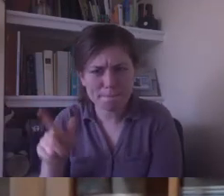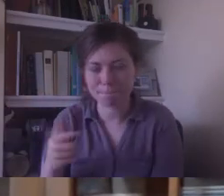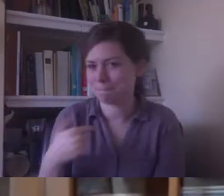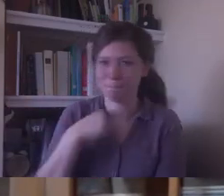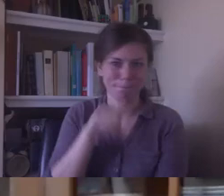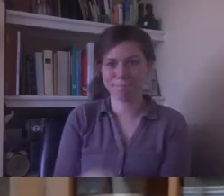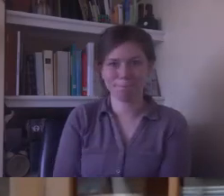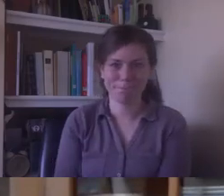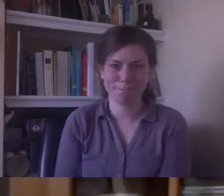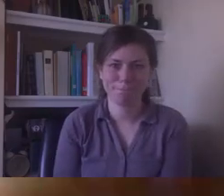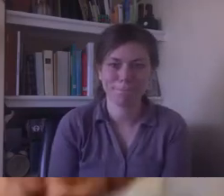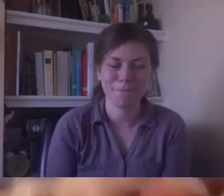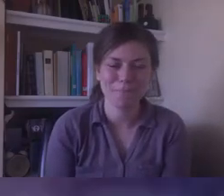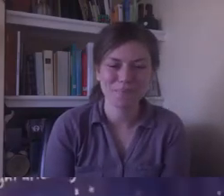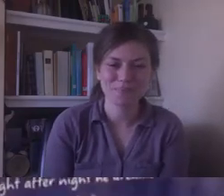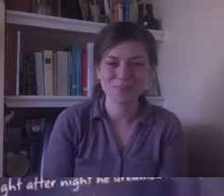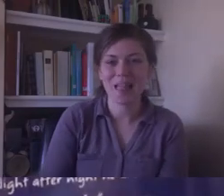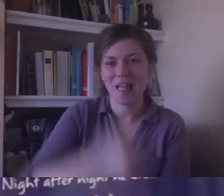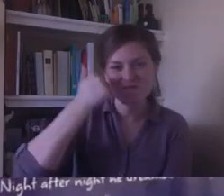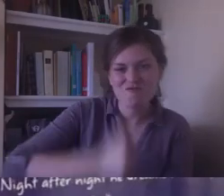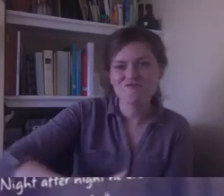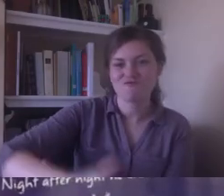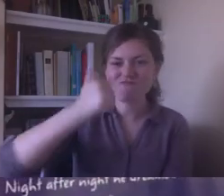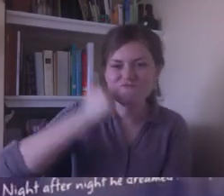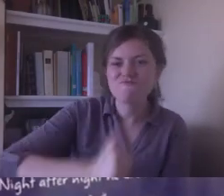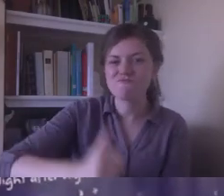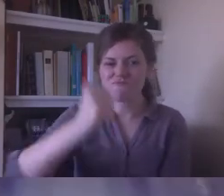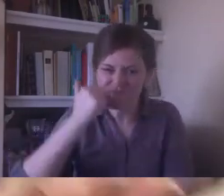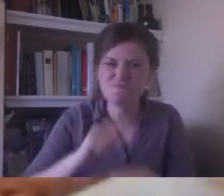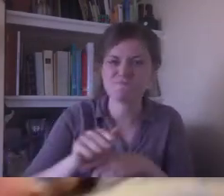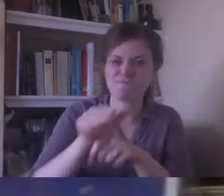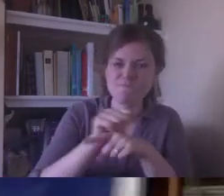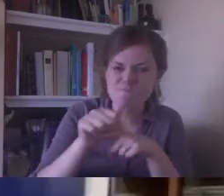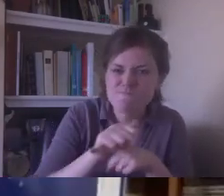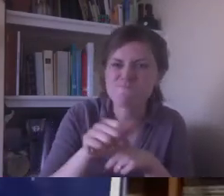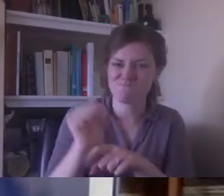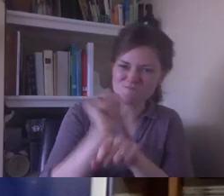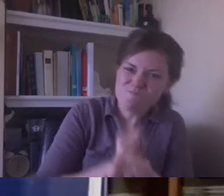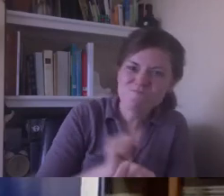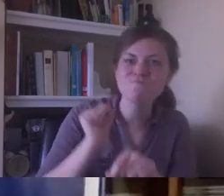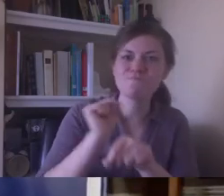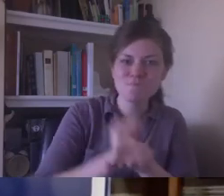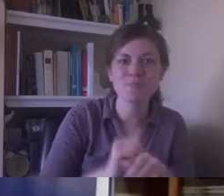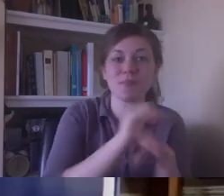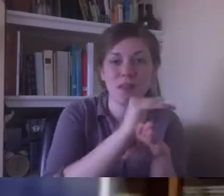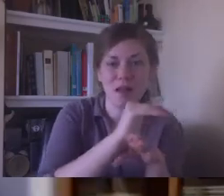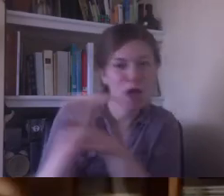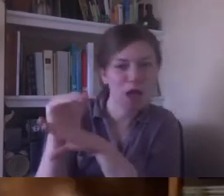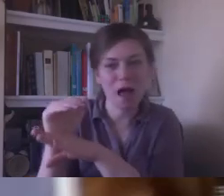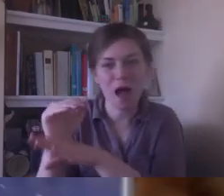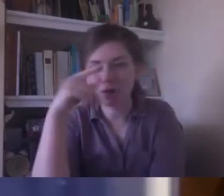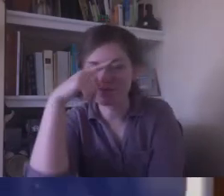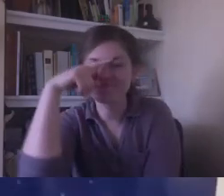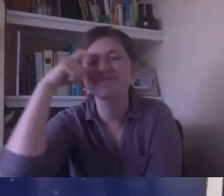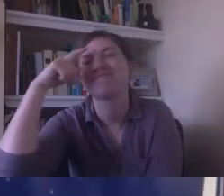haven't. Day after day he trained. Night after night he dreamed.